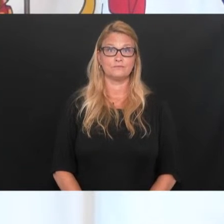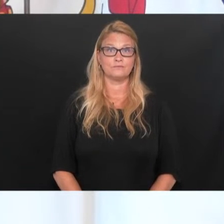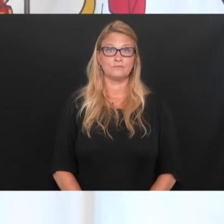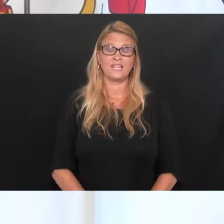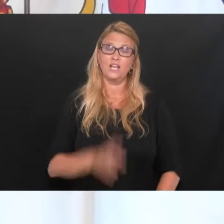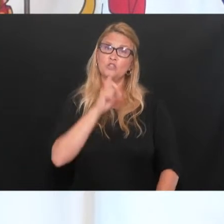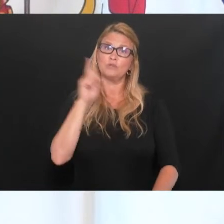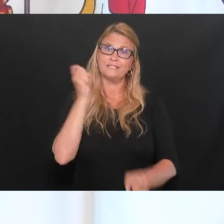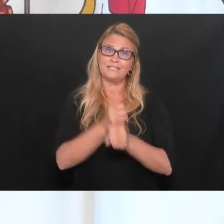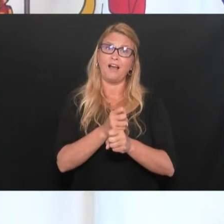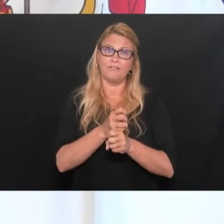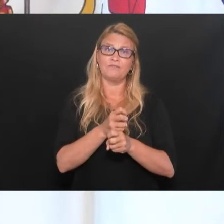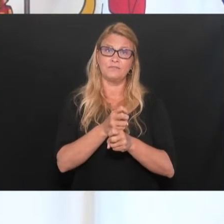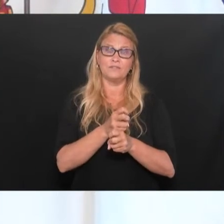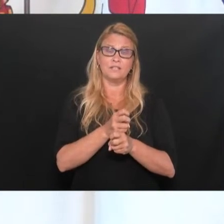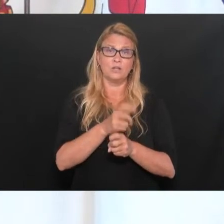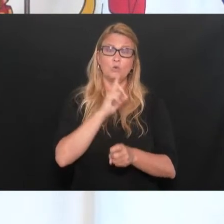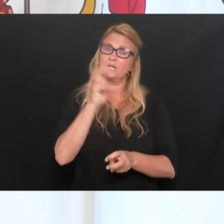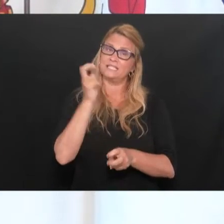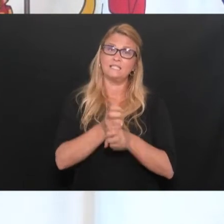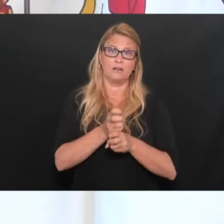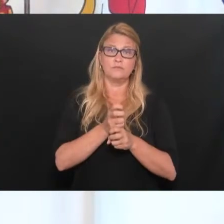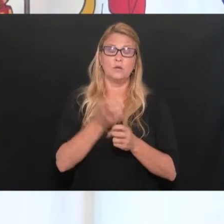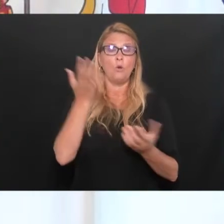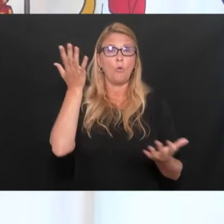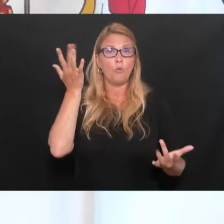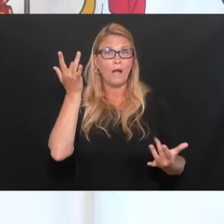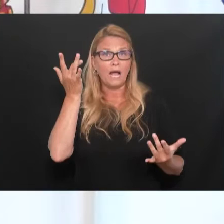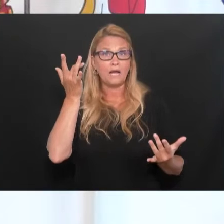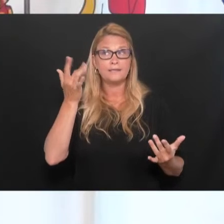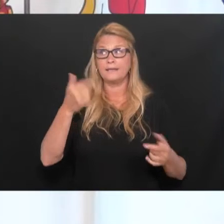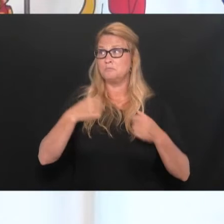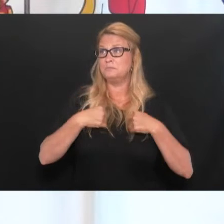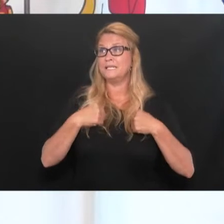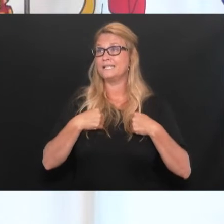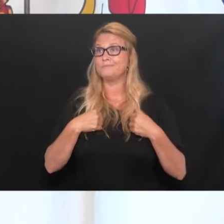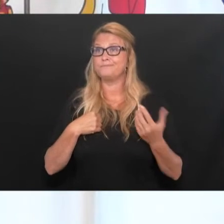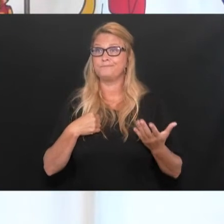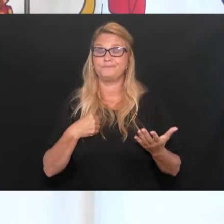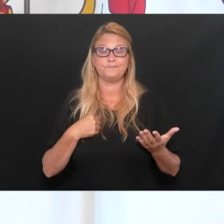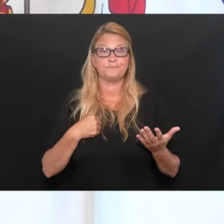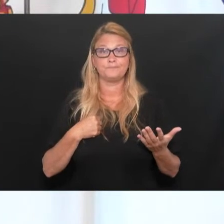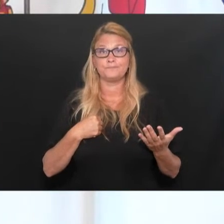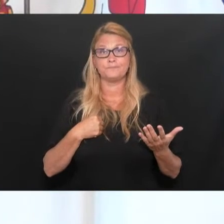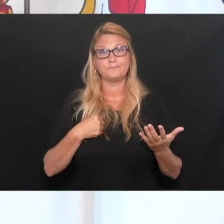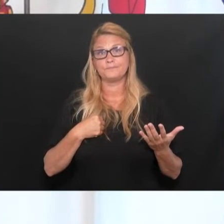tough. I mean, that's all there is to it. If you just think about it, my